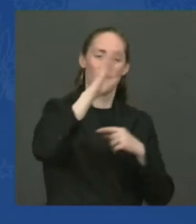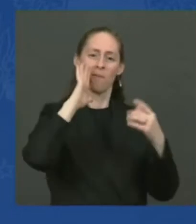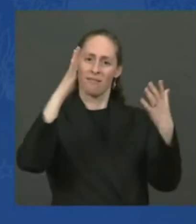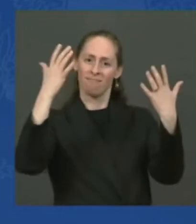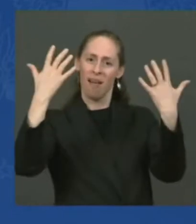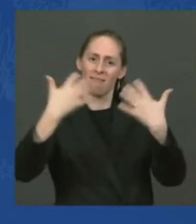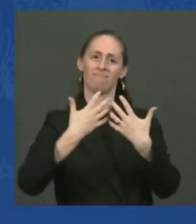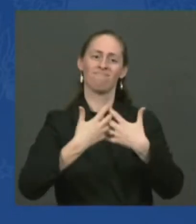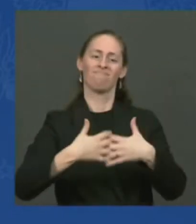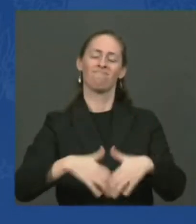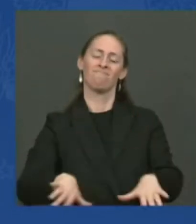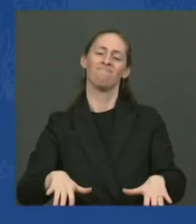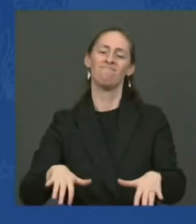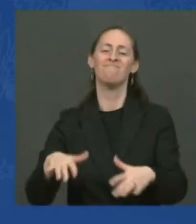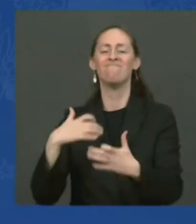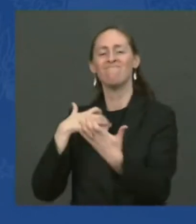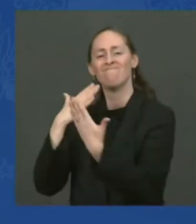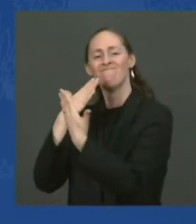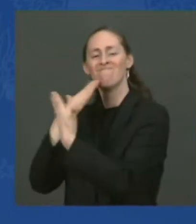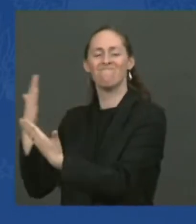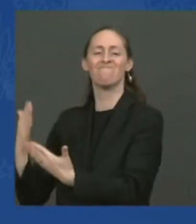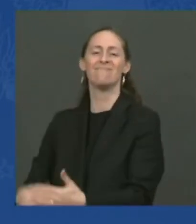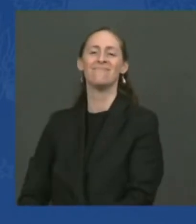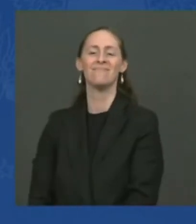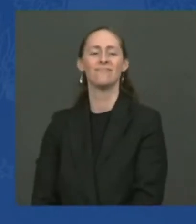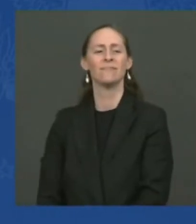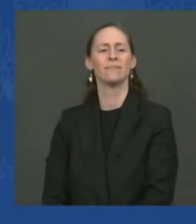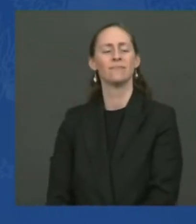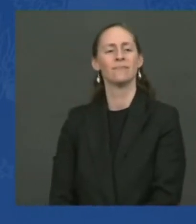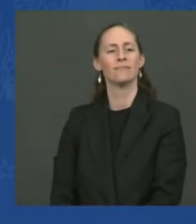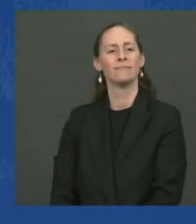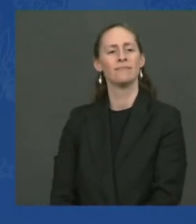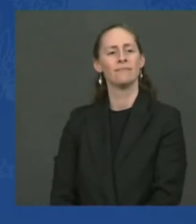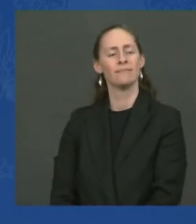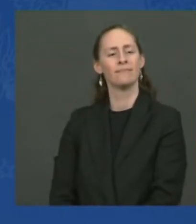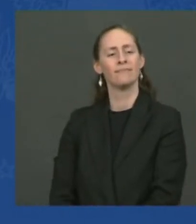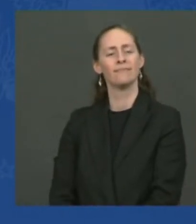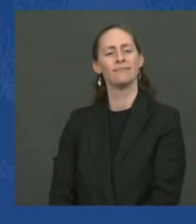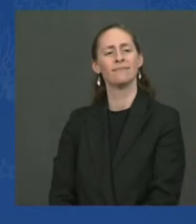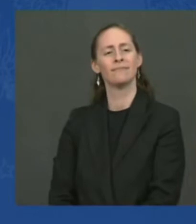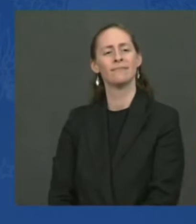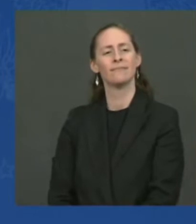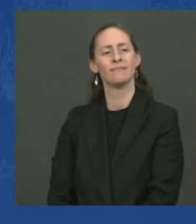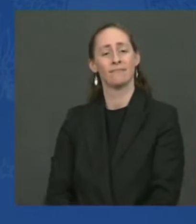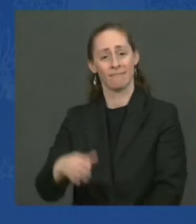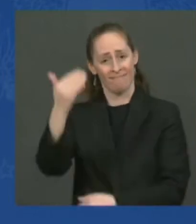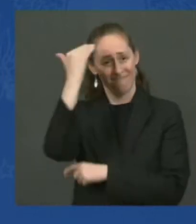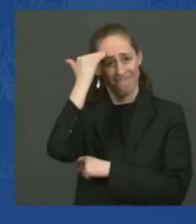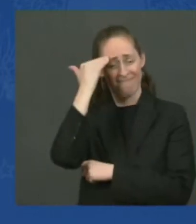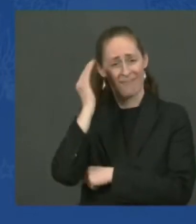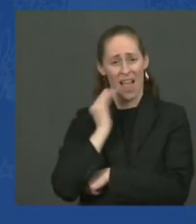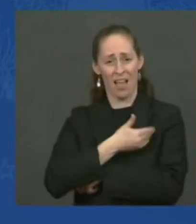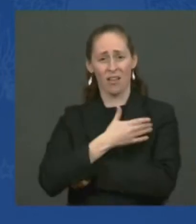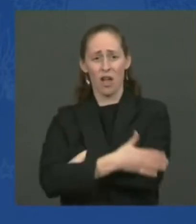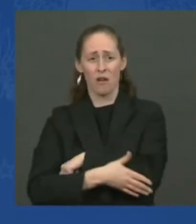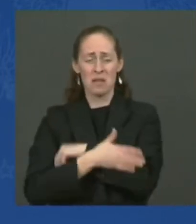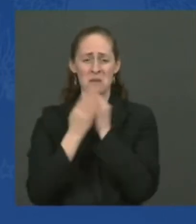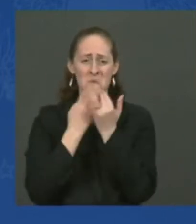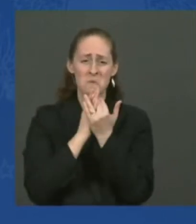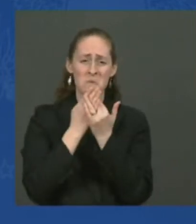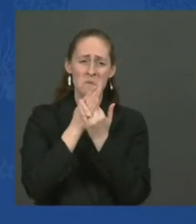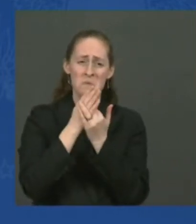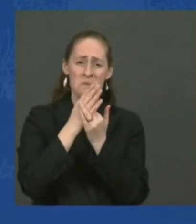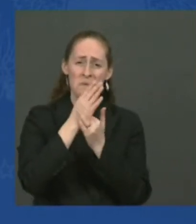President. When our nation was experiencing the depths of pandemic and economic crisis, you knew,